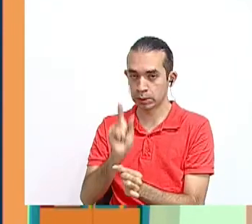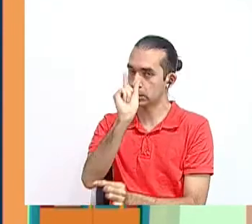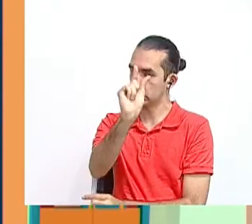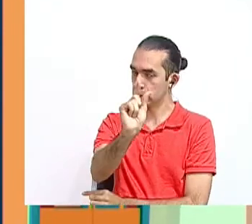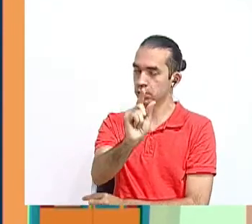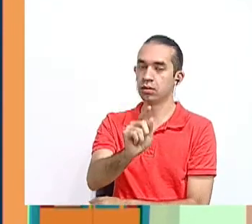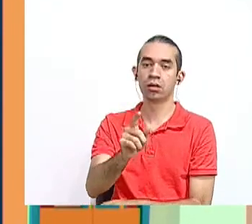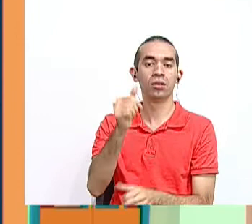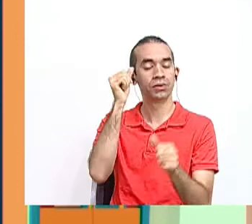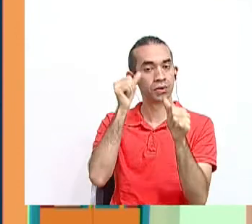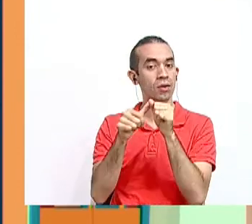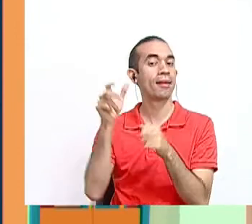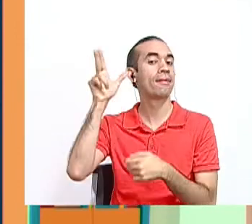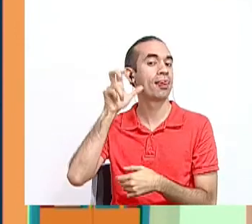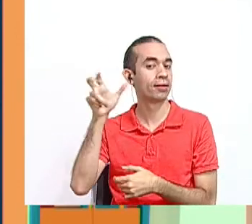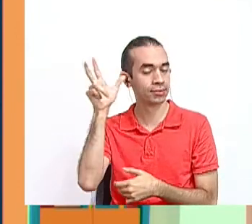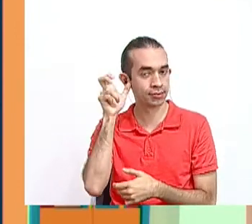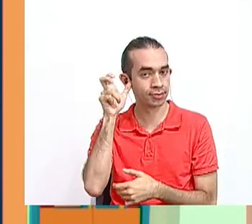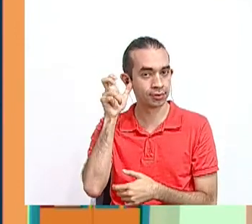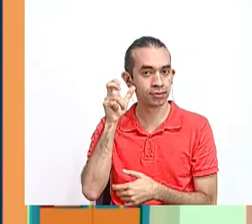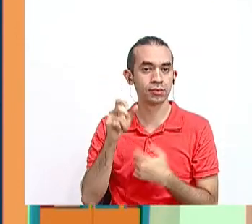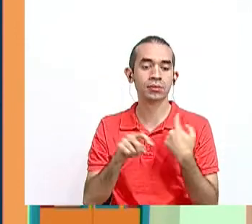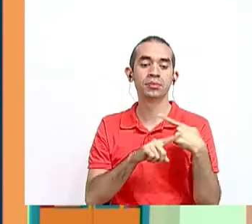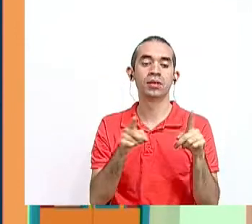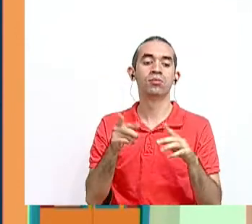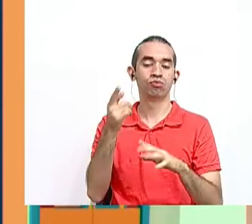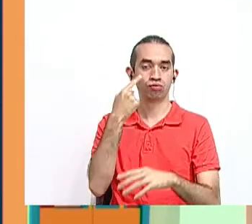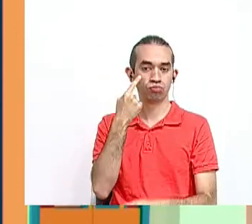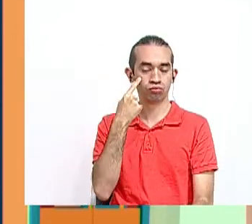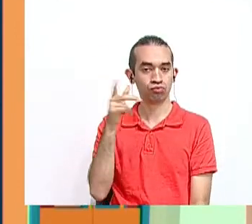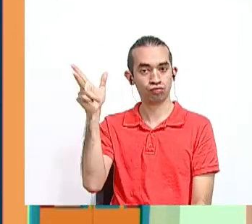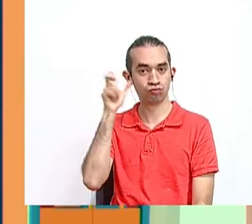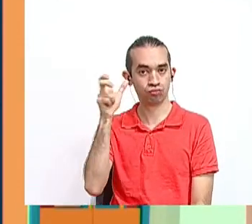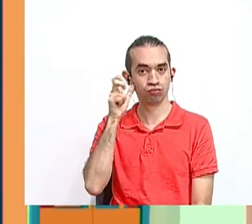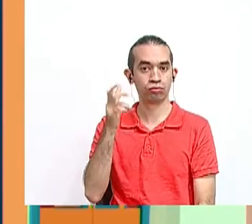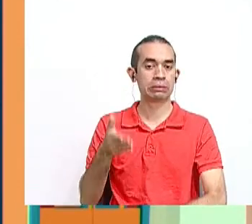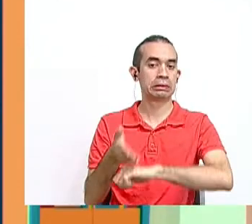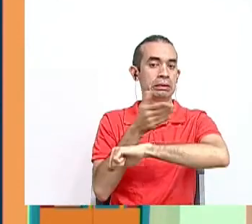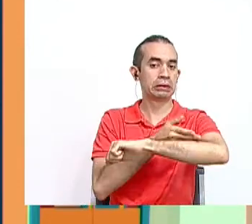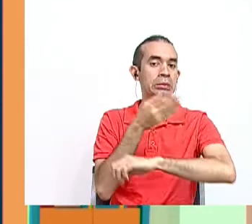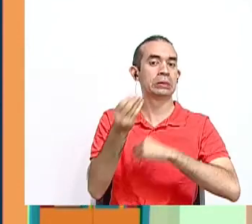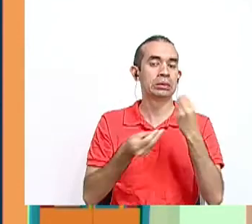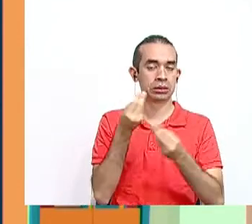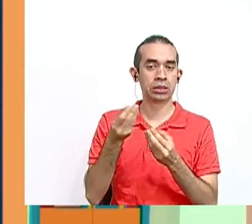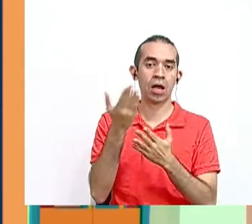going to listen to that. But before we actually listen to that video, we're going to look